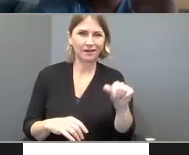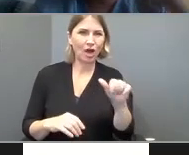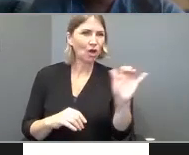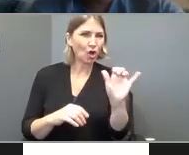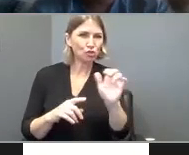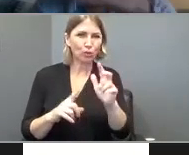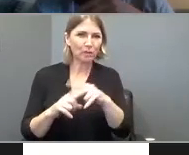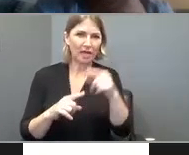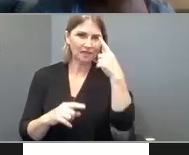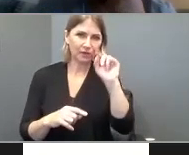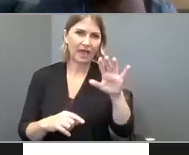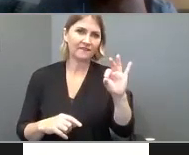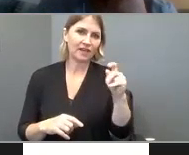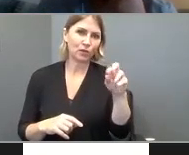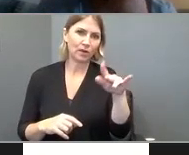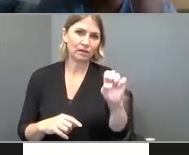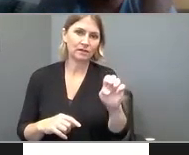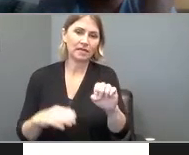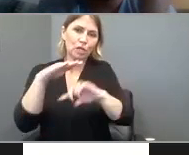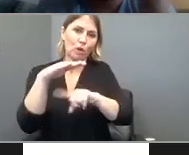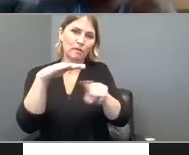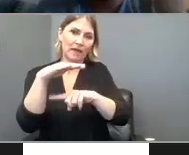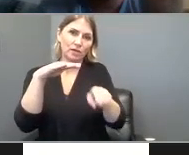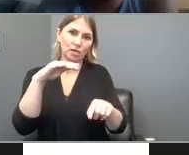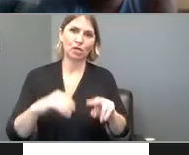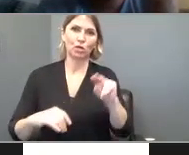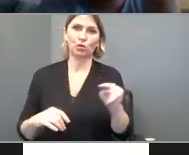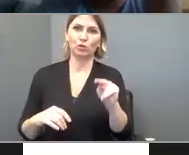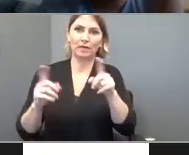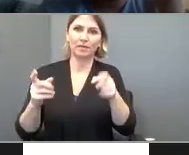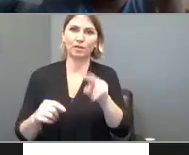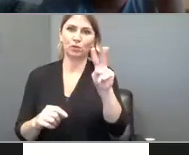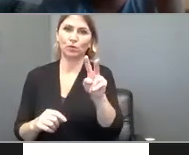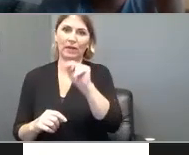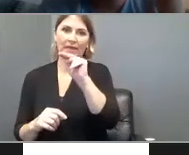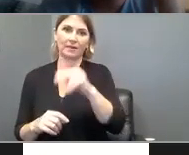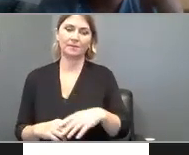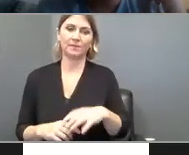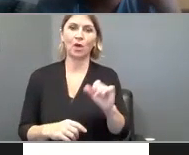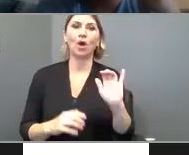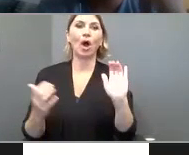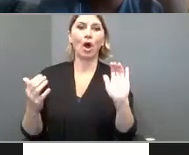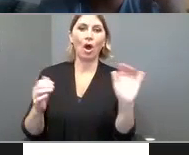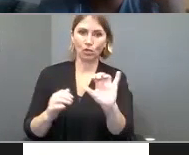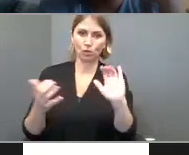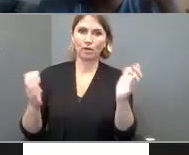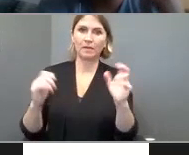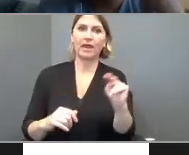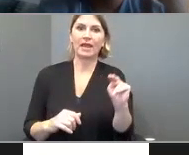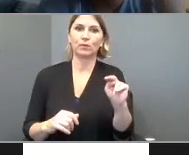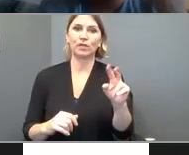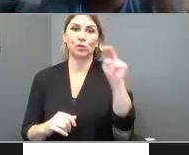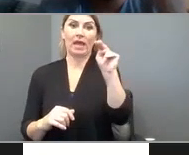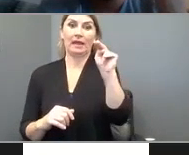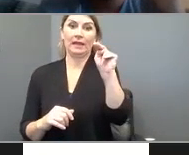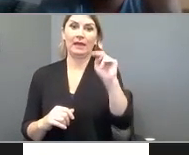n factorial is lower bounded by 2 to the power of n, right? Okay, we can also compare n raised to n and